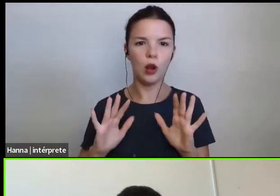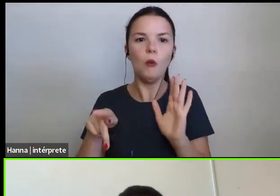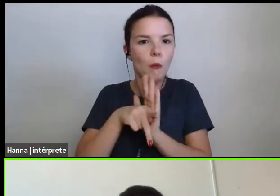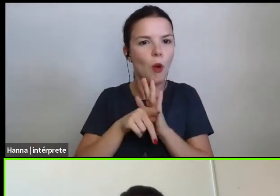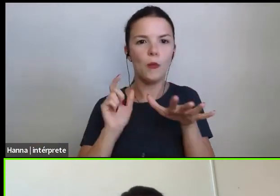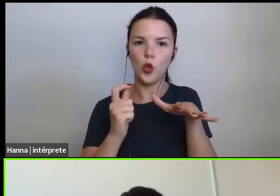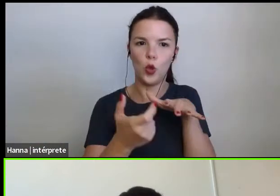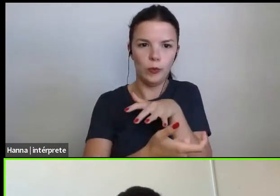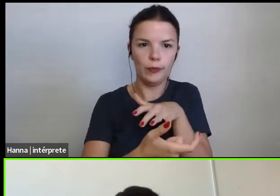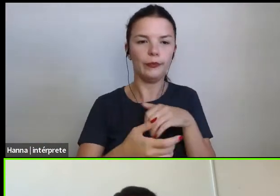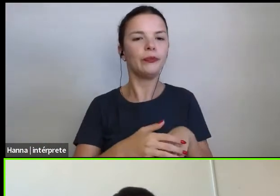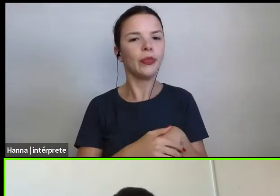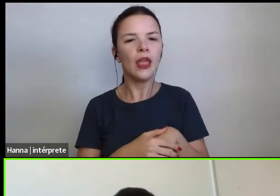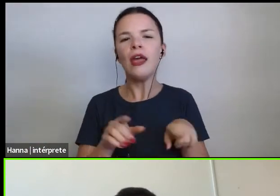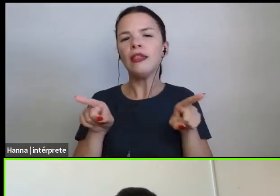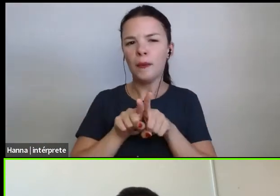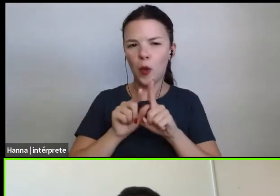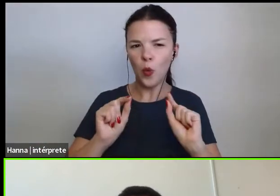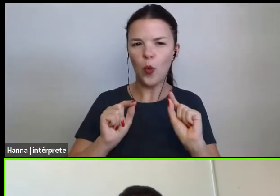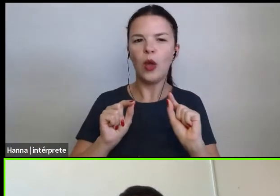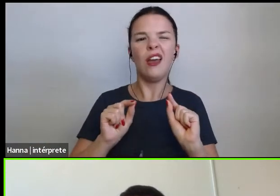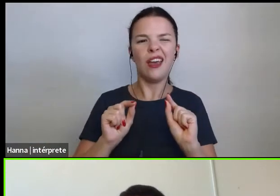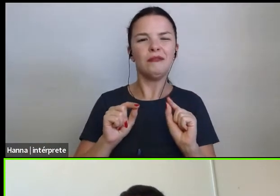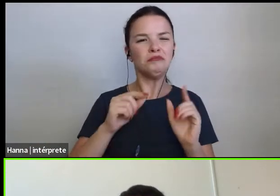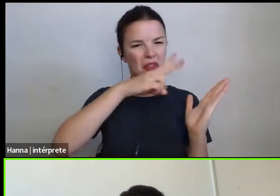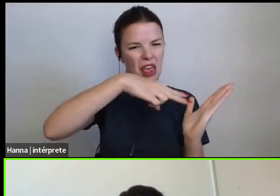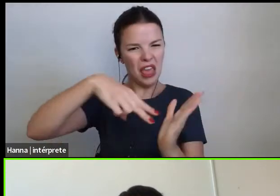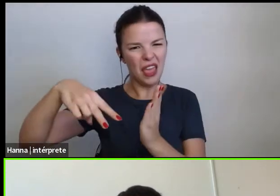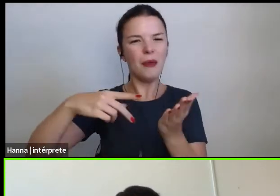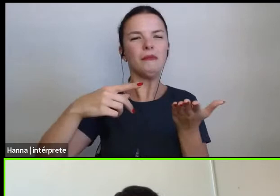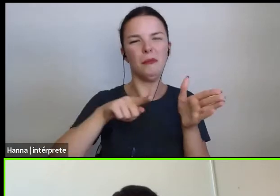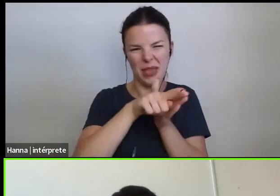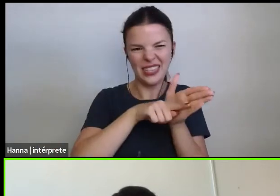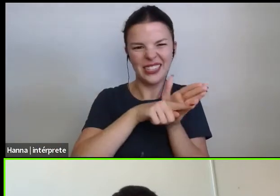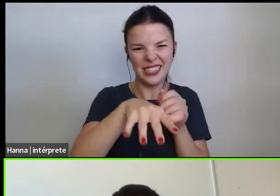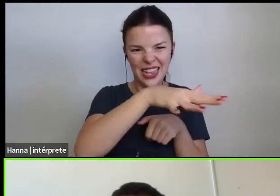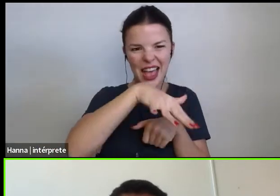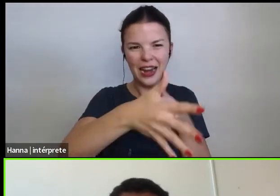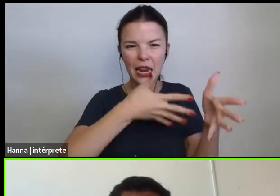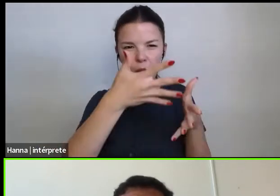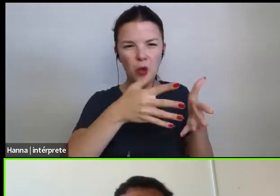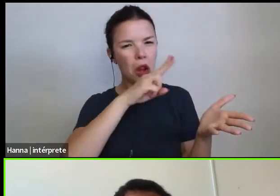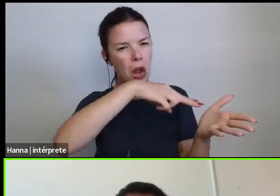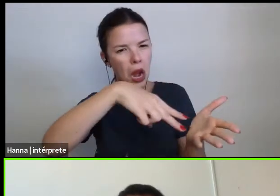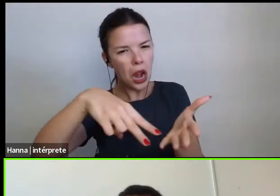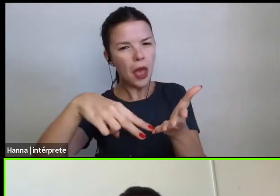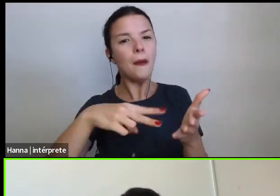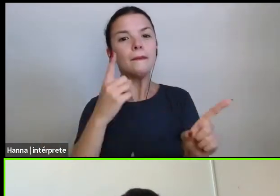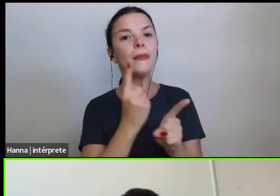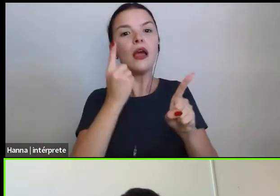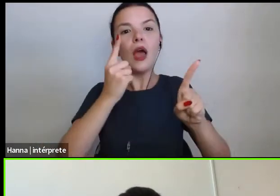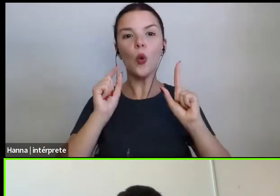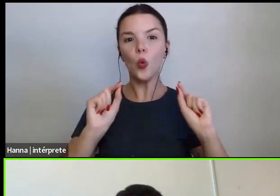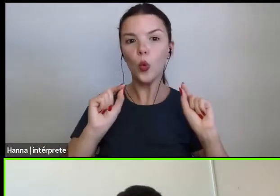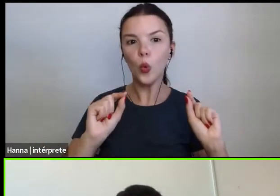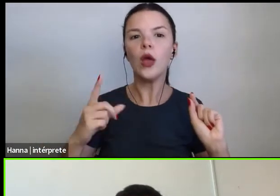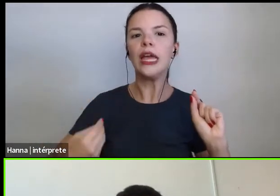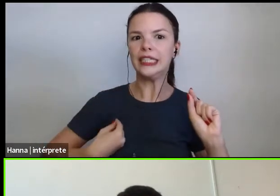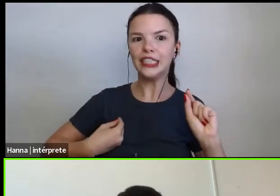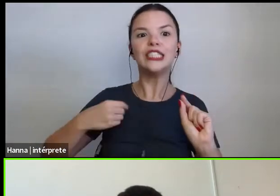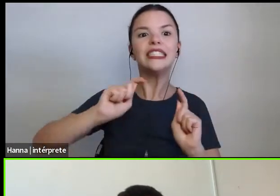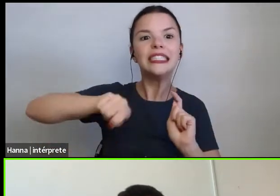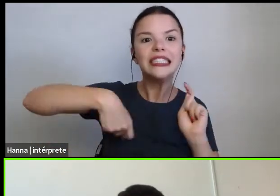been reported in the sign language literature has to do with signs for